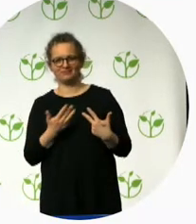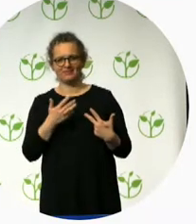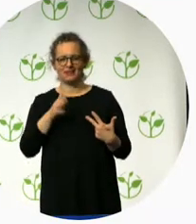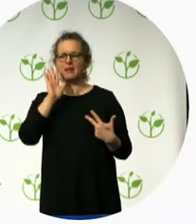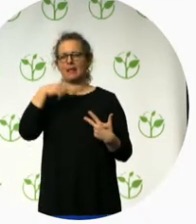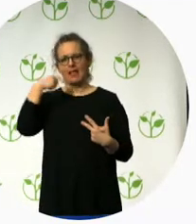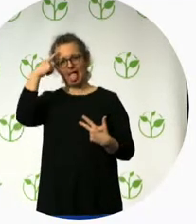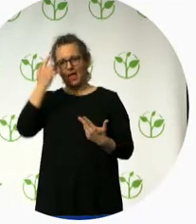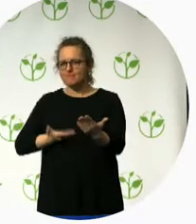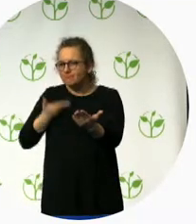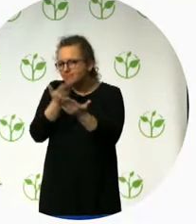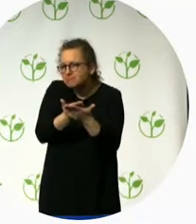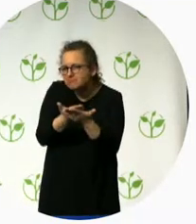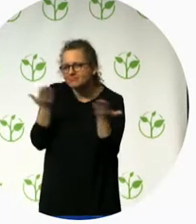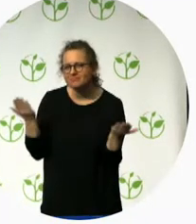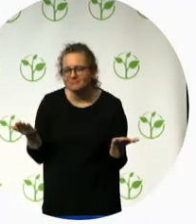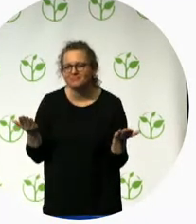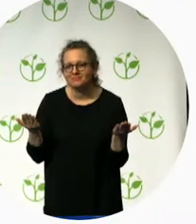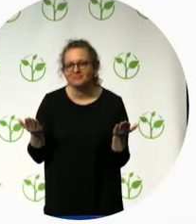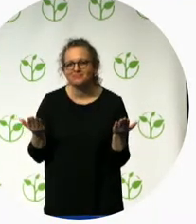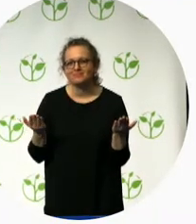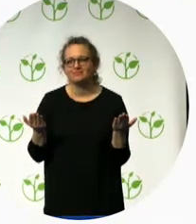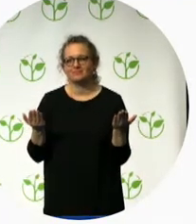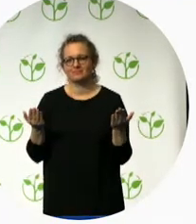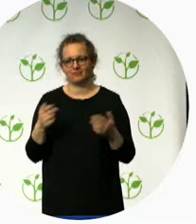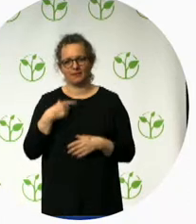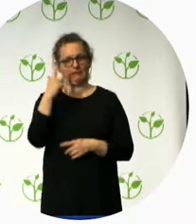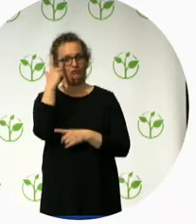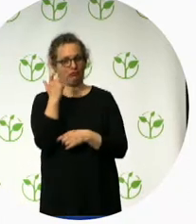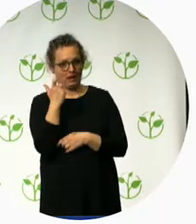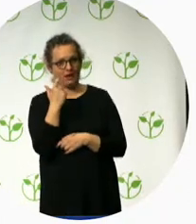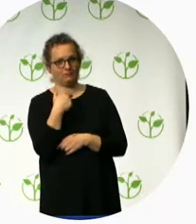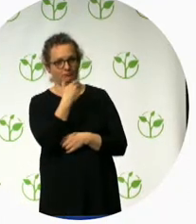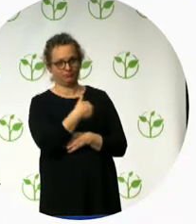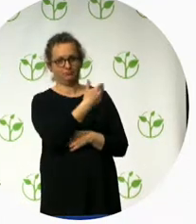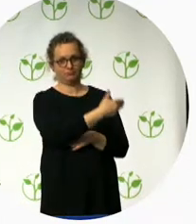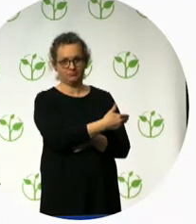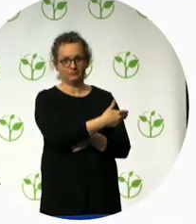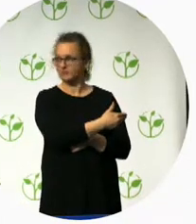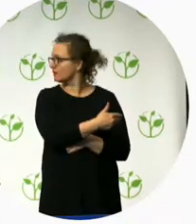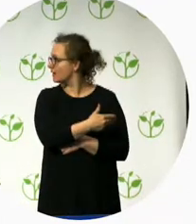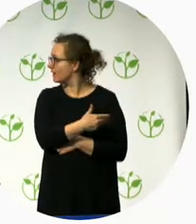from the other panelists. Oh, good. Mr. Deepak is now here.